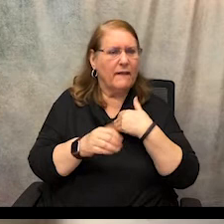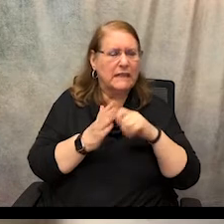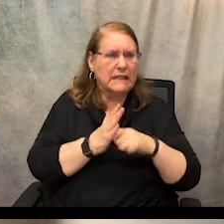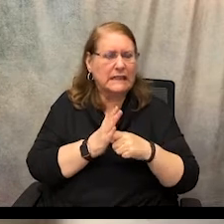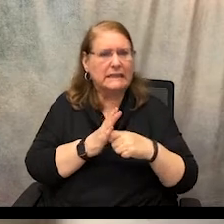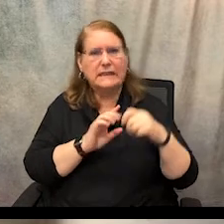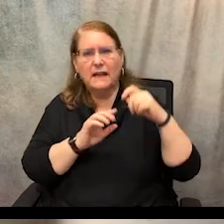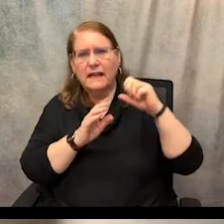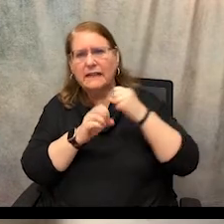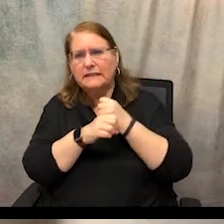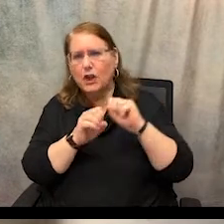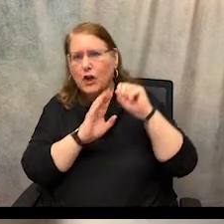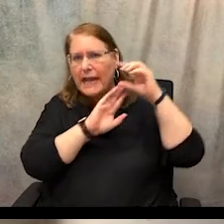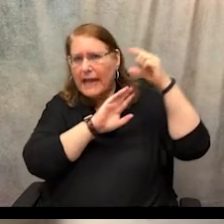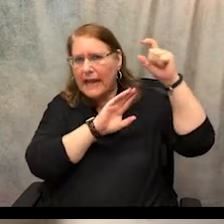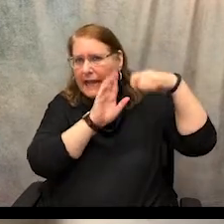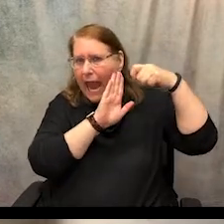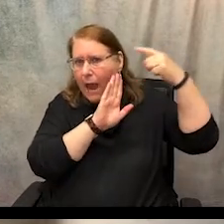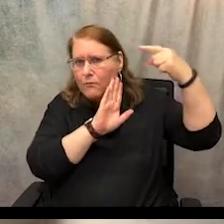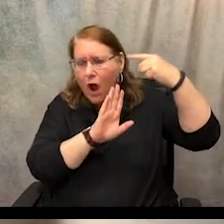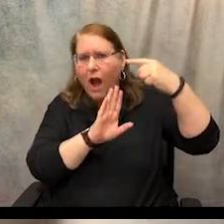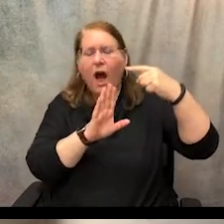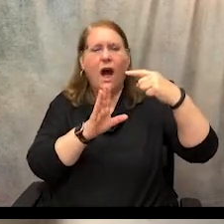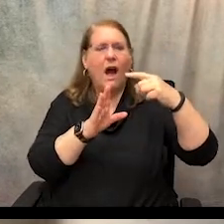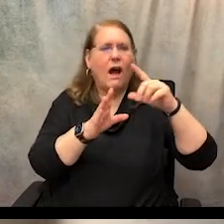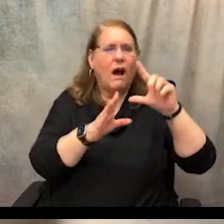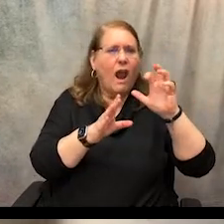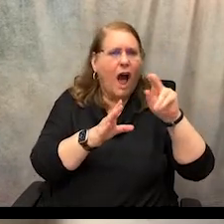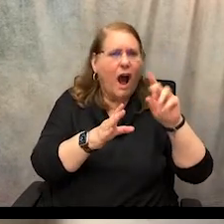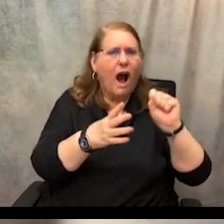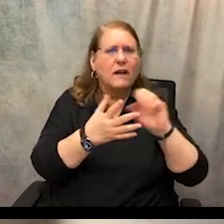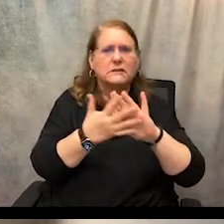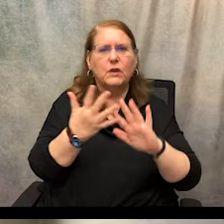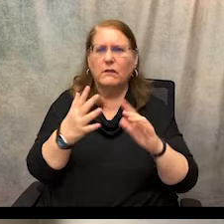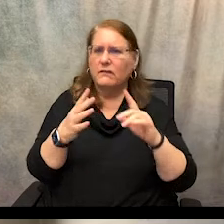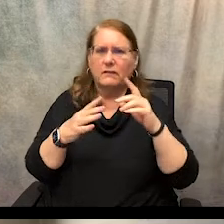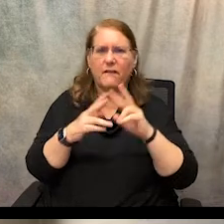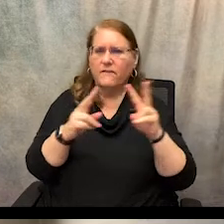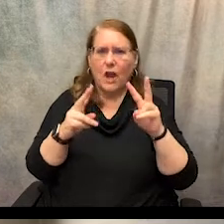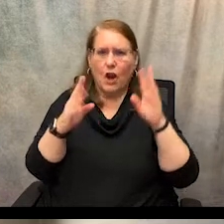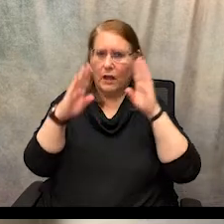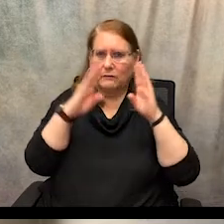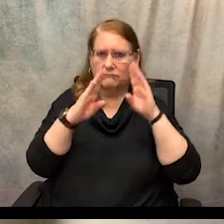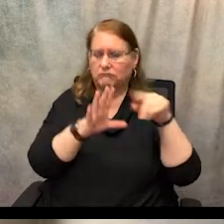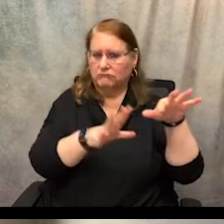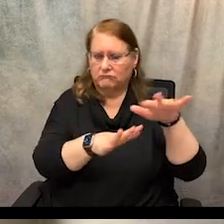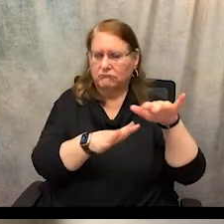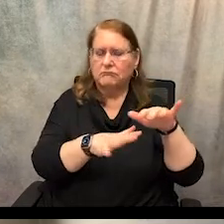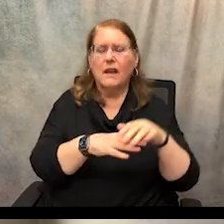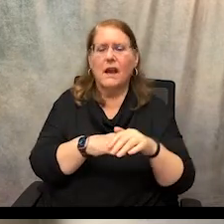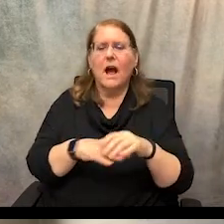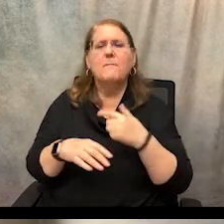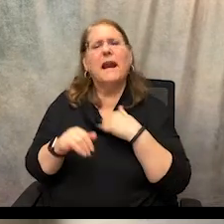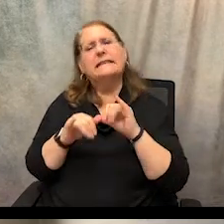keys and what the locks were. It was really present. But I stayed for the better part of a day